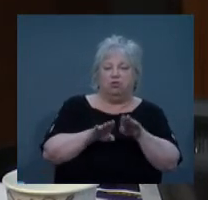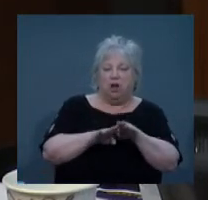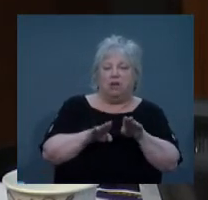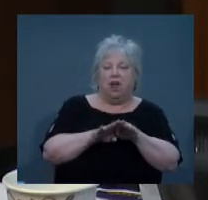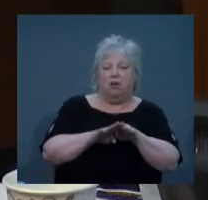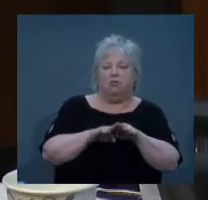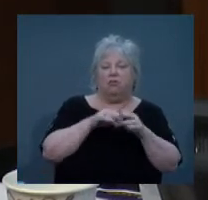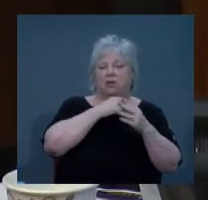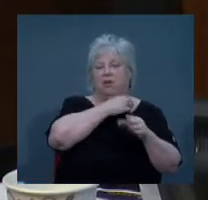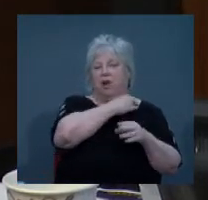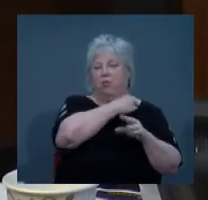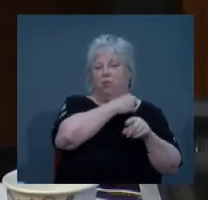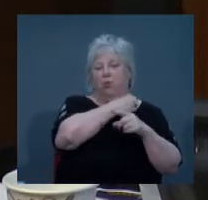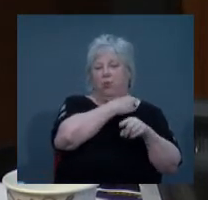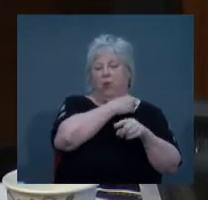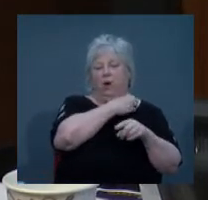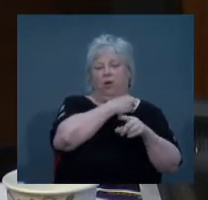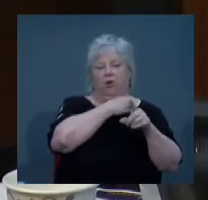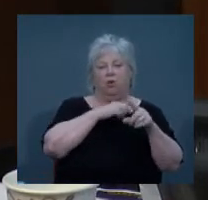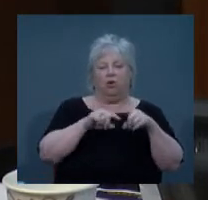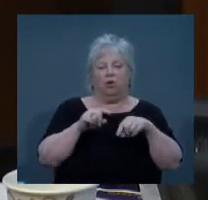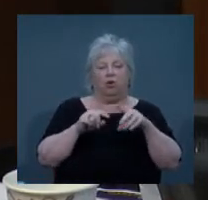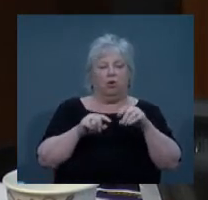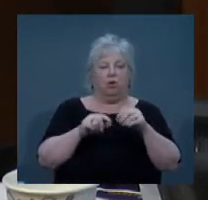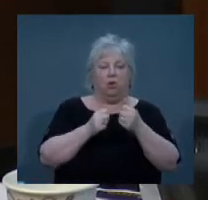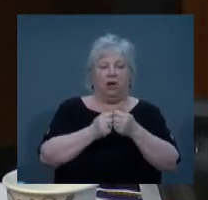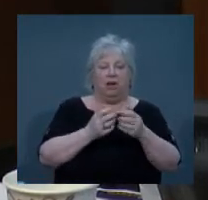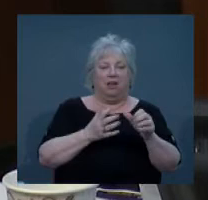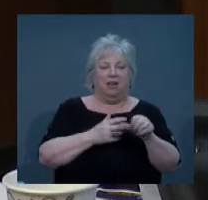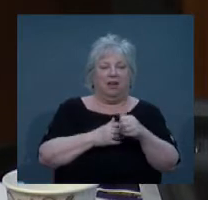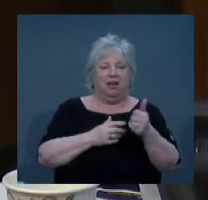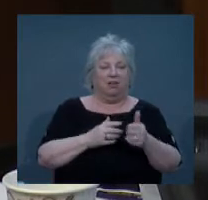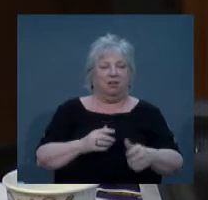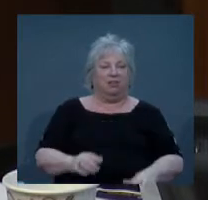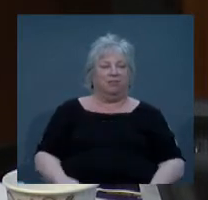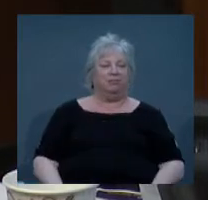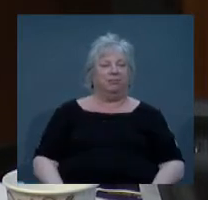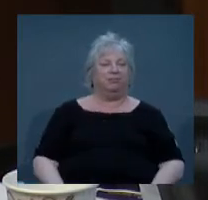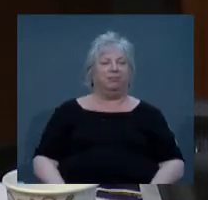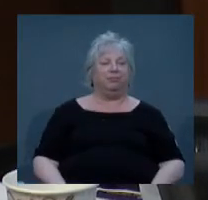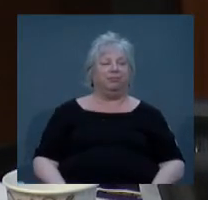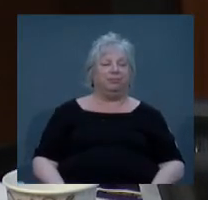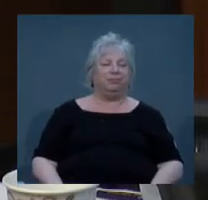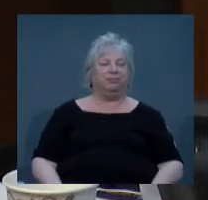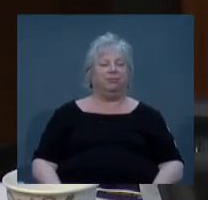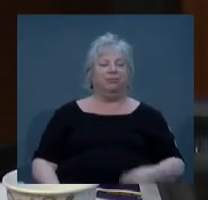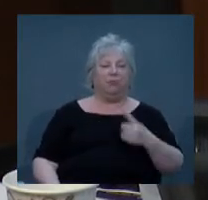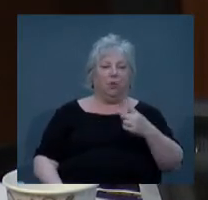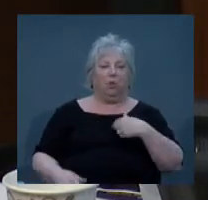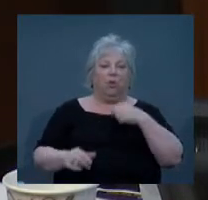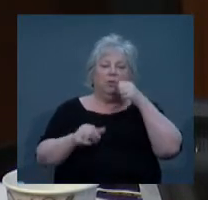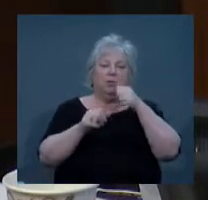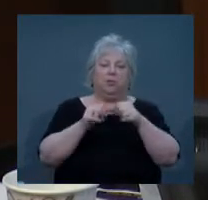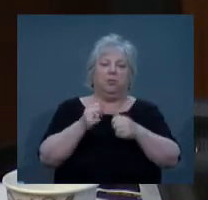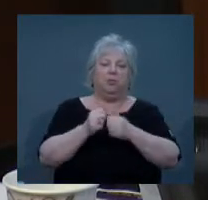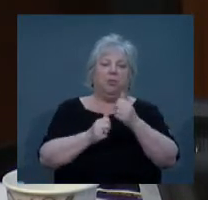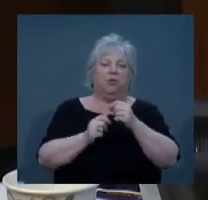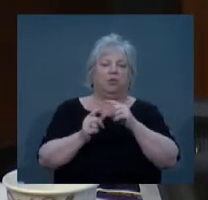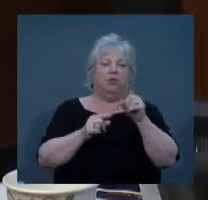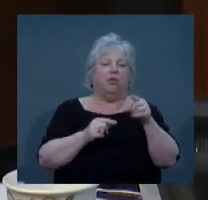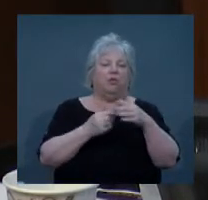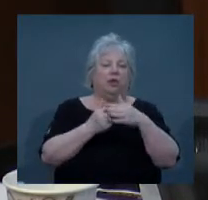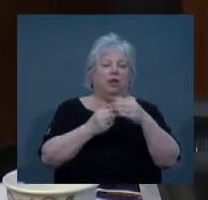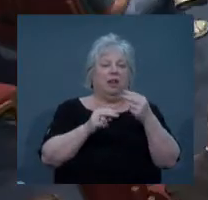got to the point that you couldn't do anything else. The one I remember the most is over by the